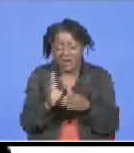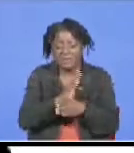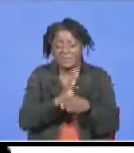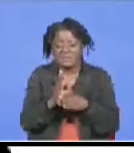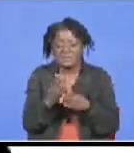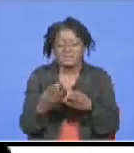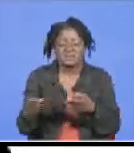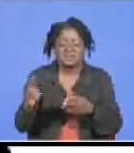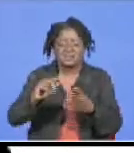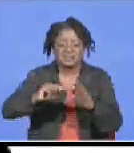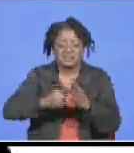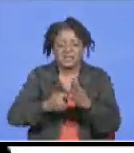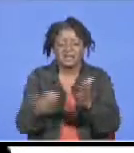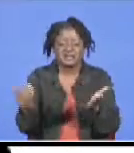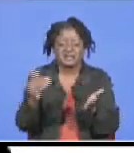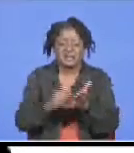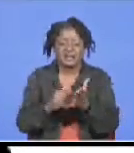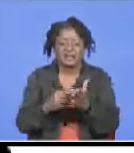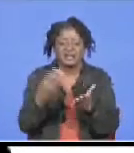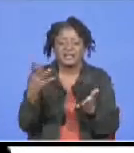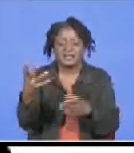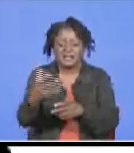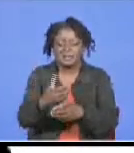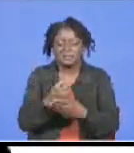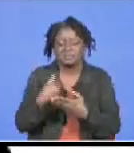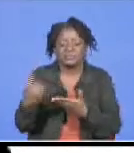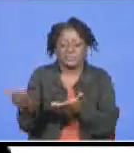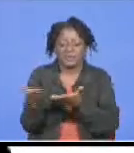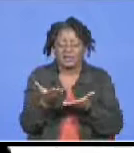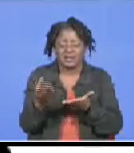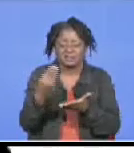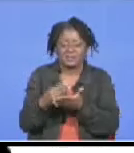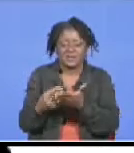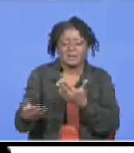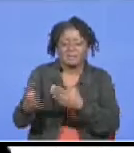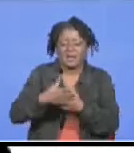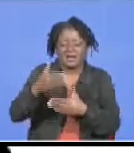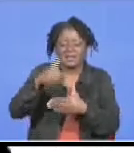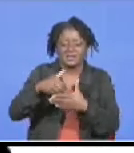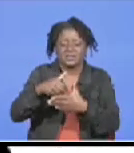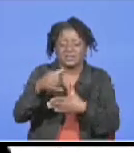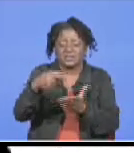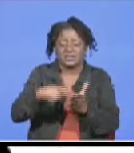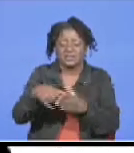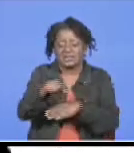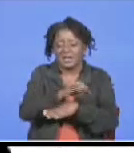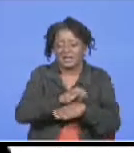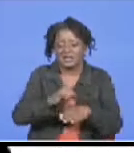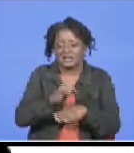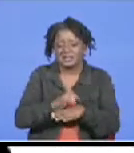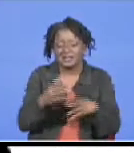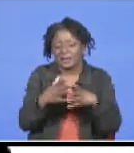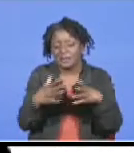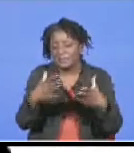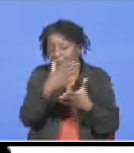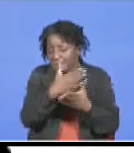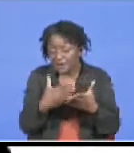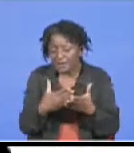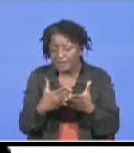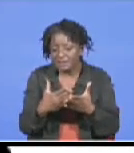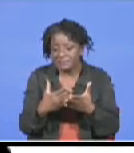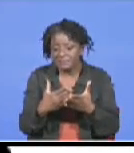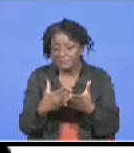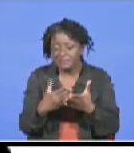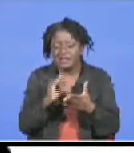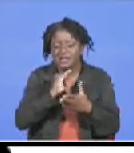again, getting revenue back into this island, which has pumped so much into the national economy. And a big part of that is